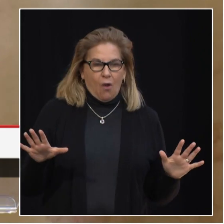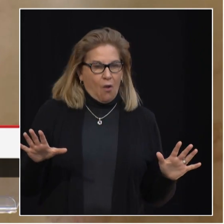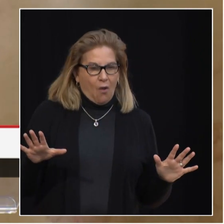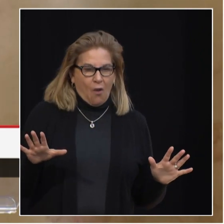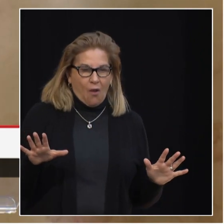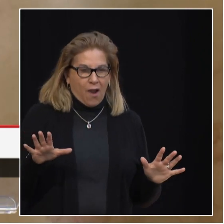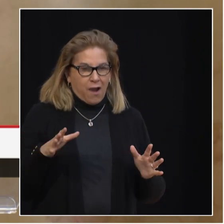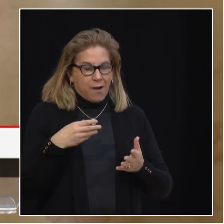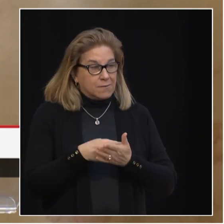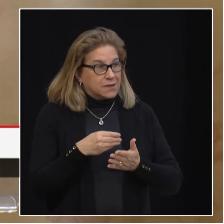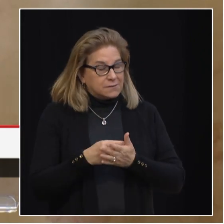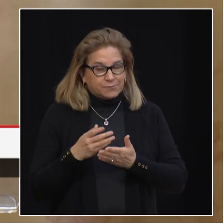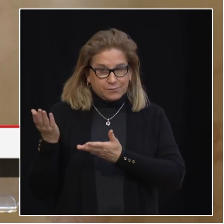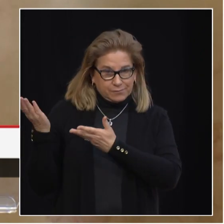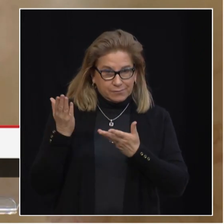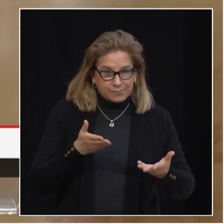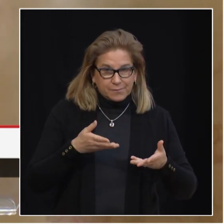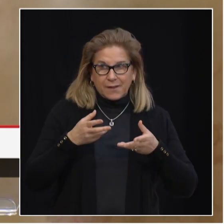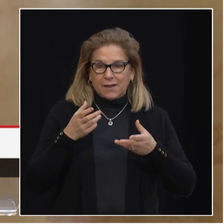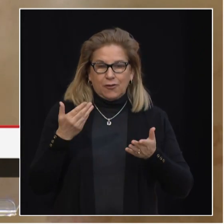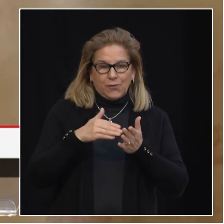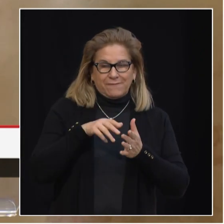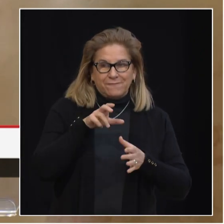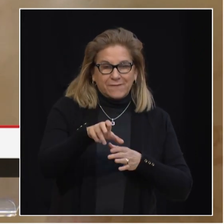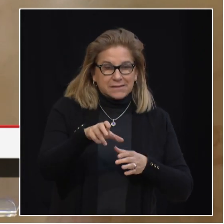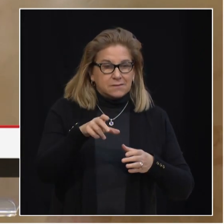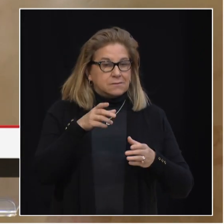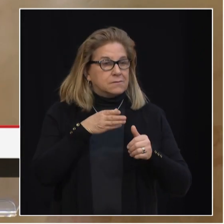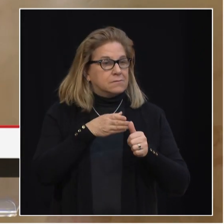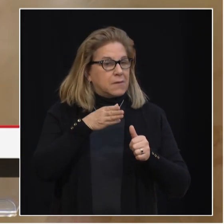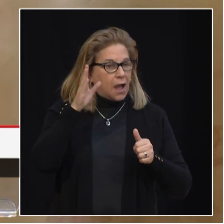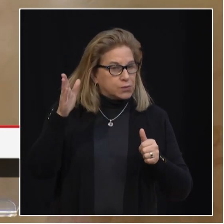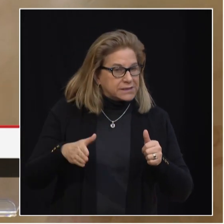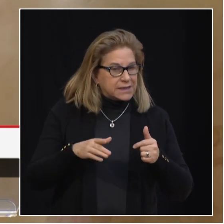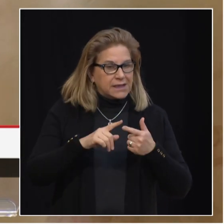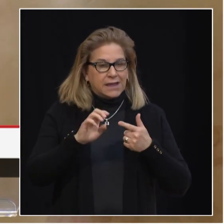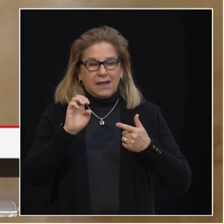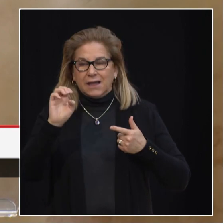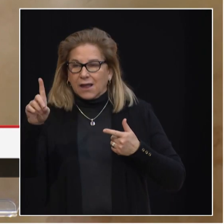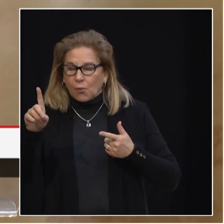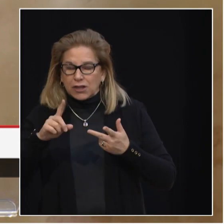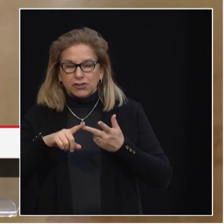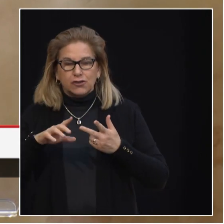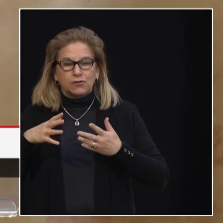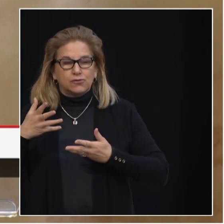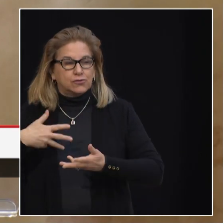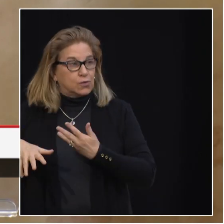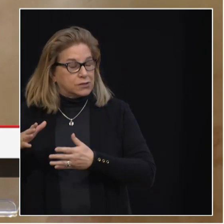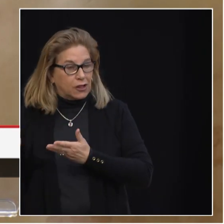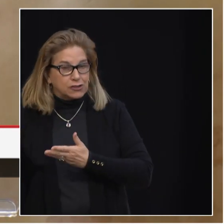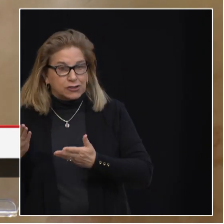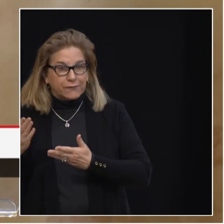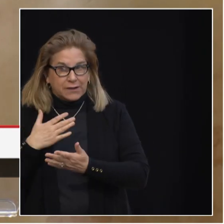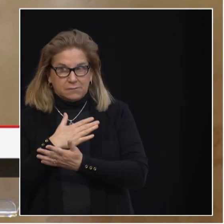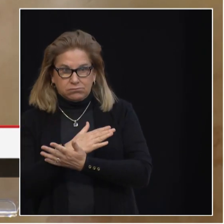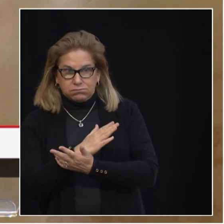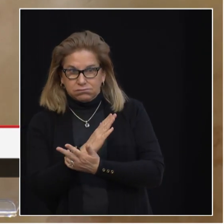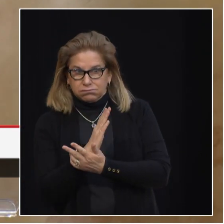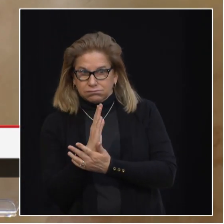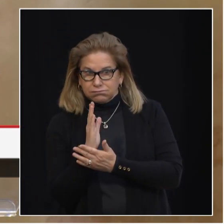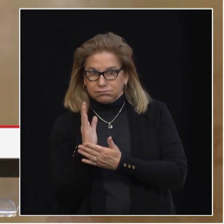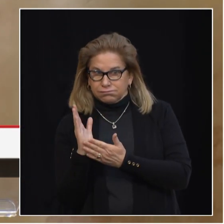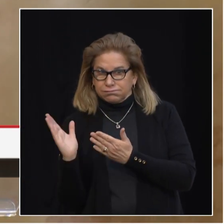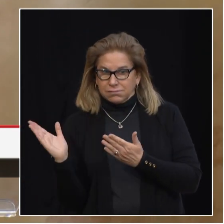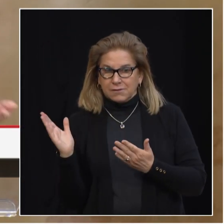social services, education, and so much more. And we know that it's facing some headwinds. As